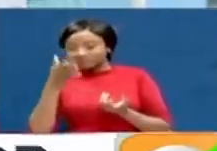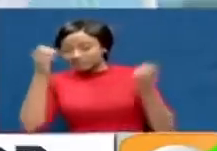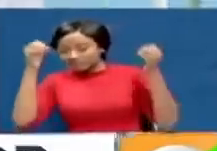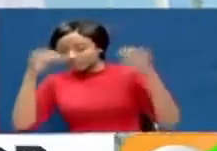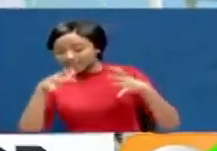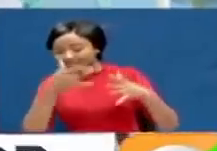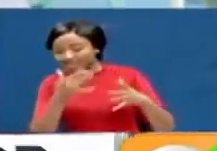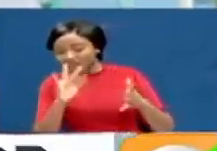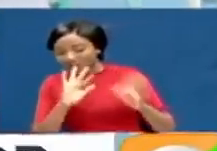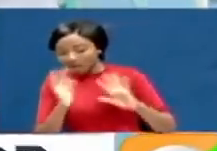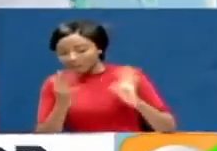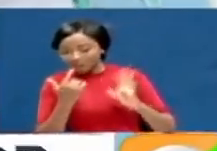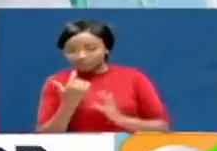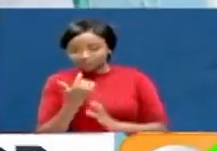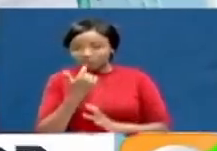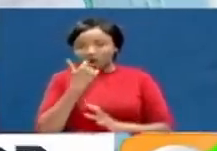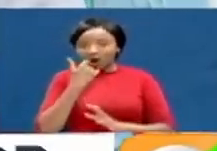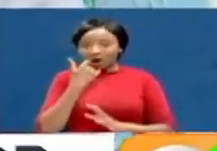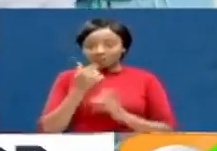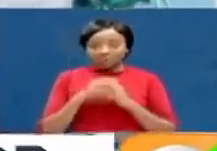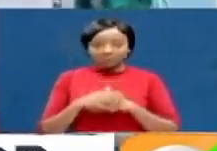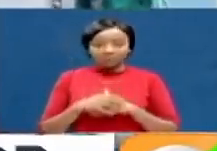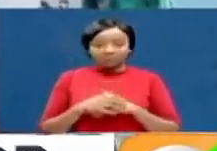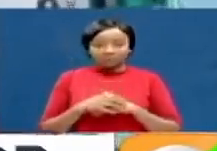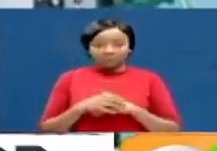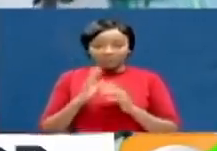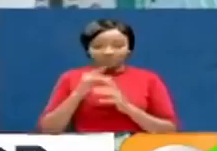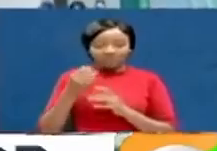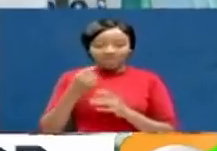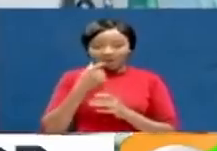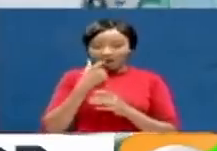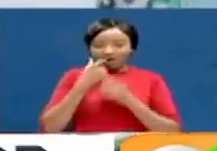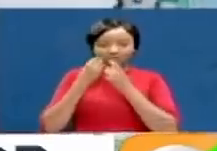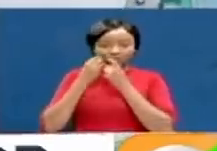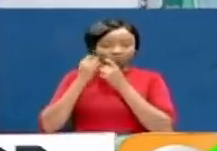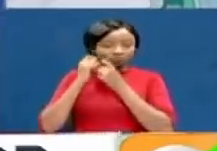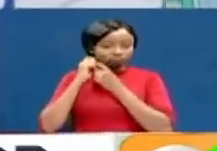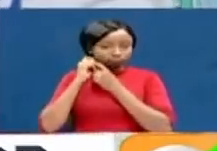inside the patient's mouth. And then now that's where you are now going